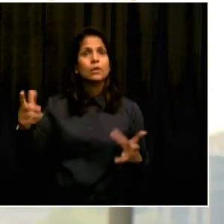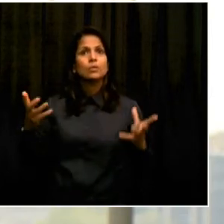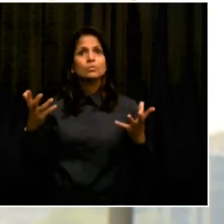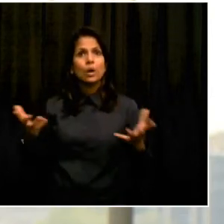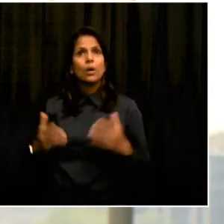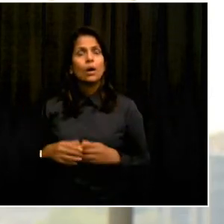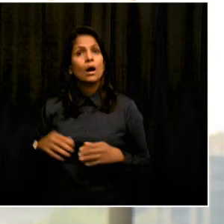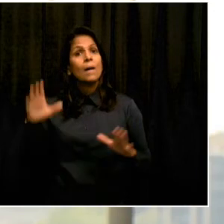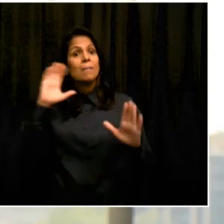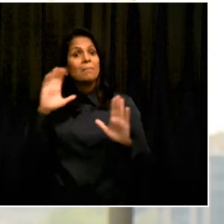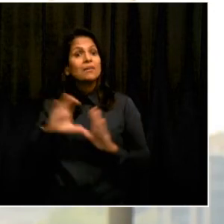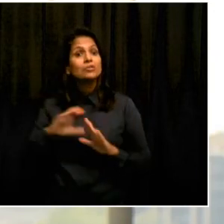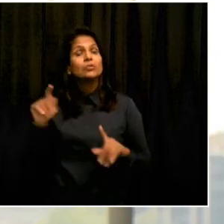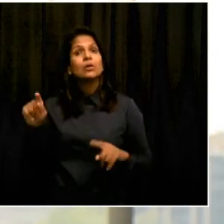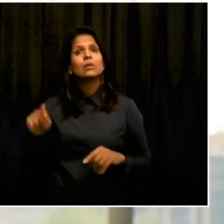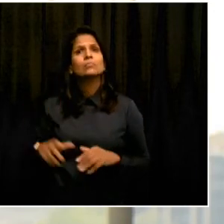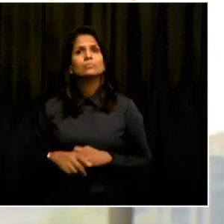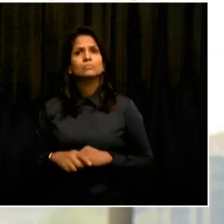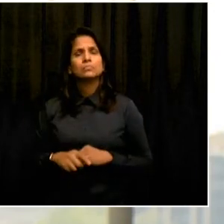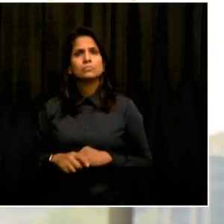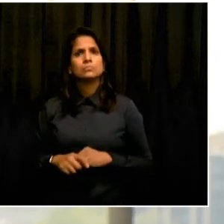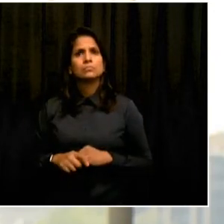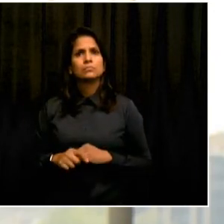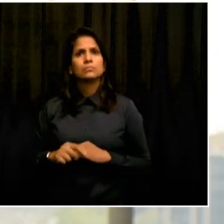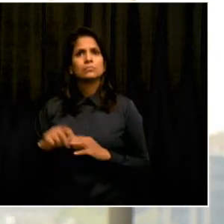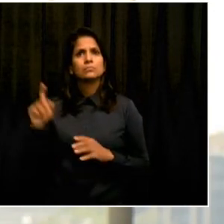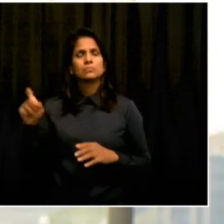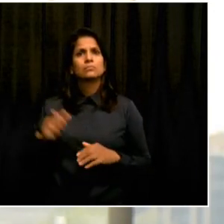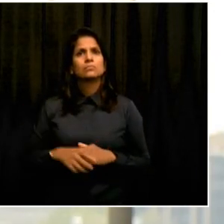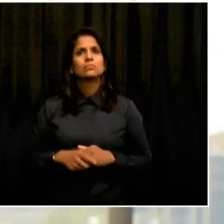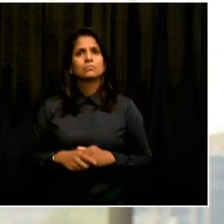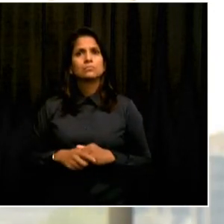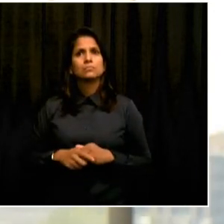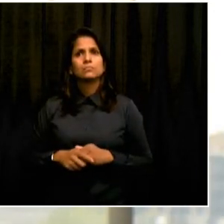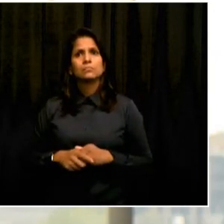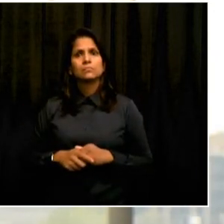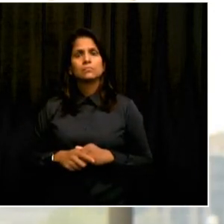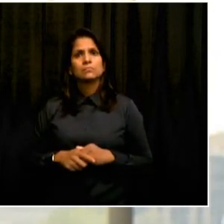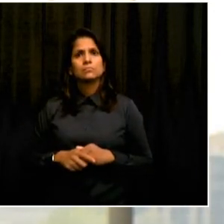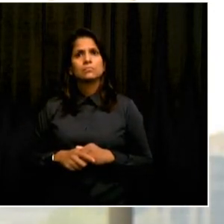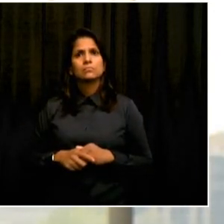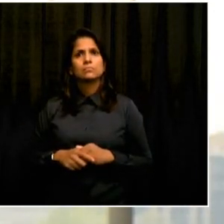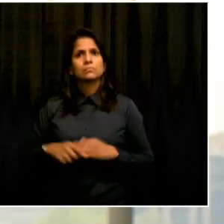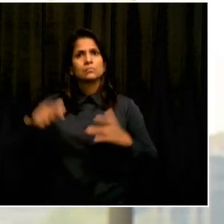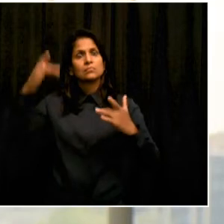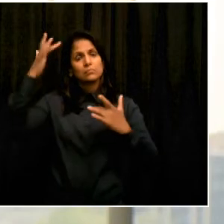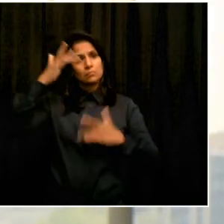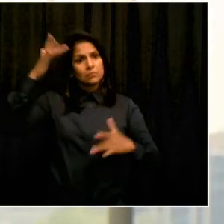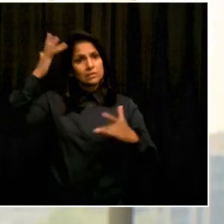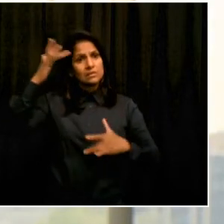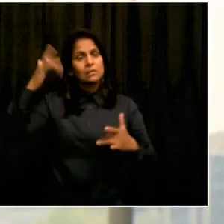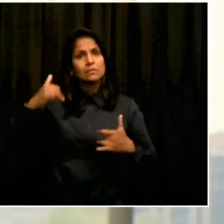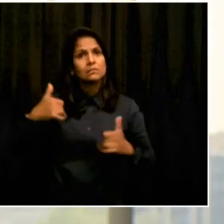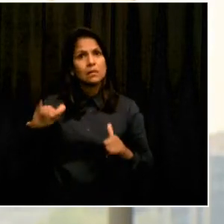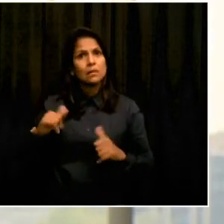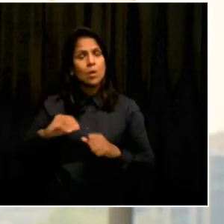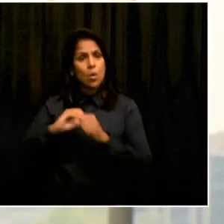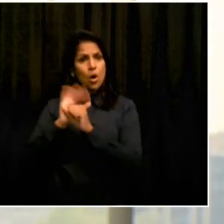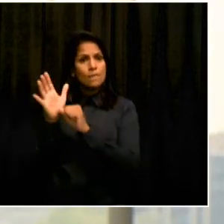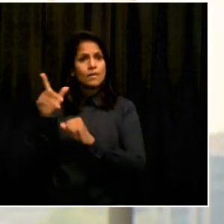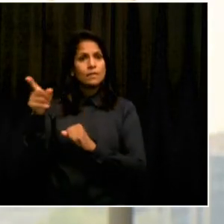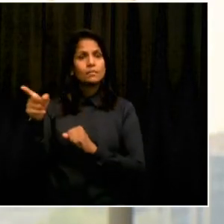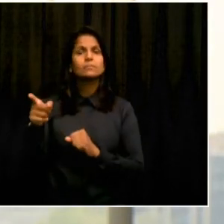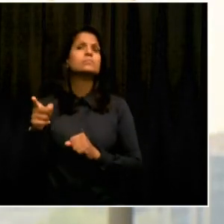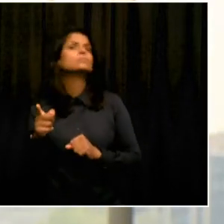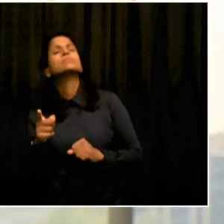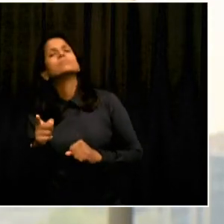is get ourselves on that strong, healthy footing and continue to create the things that people need to come here to be a part of. In terms